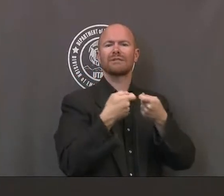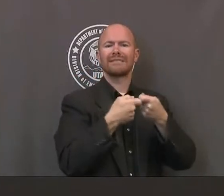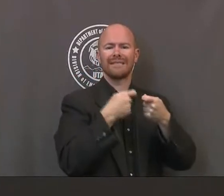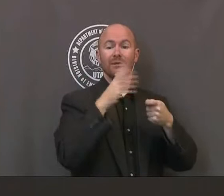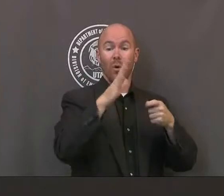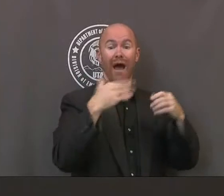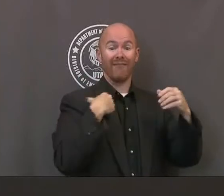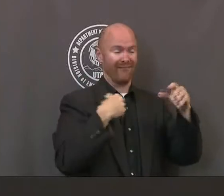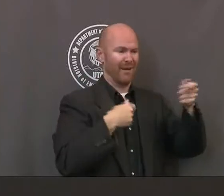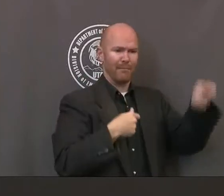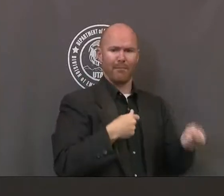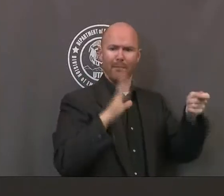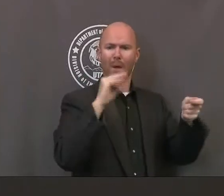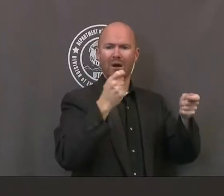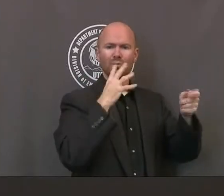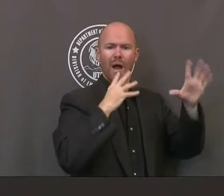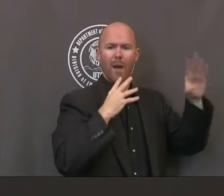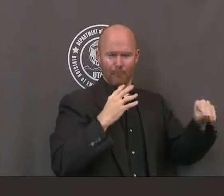We need